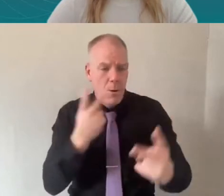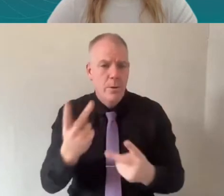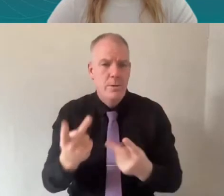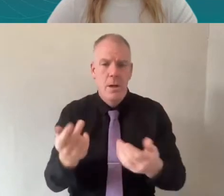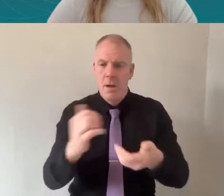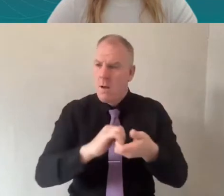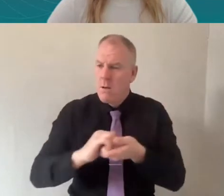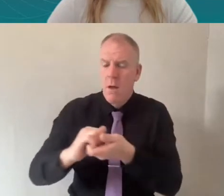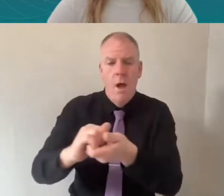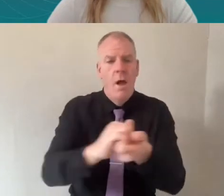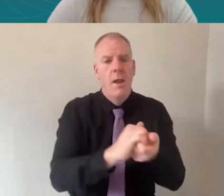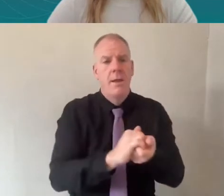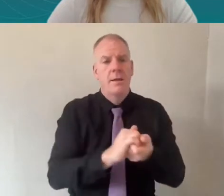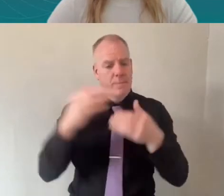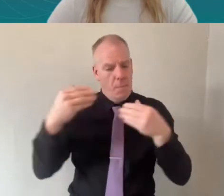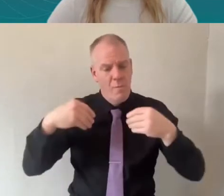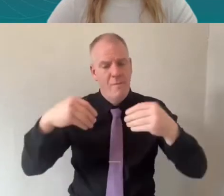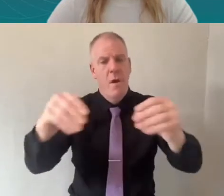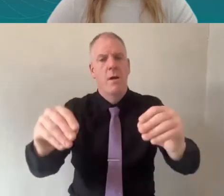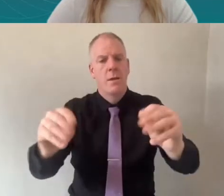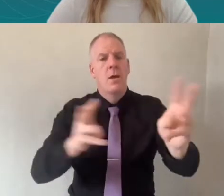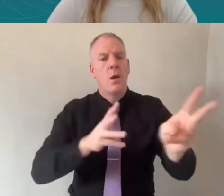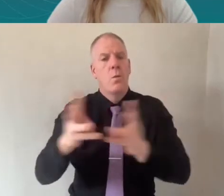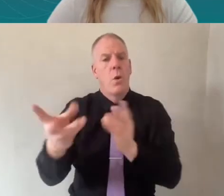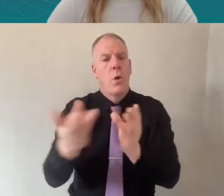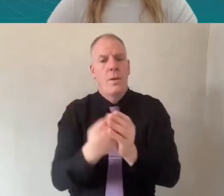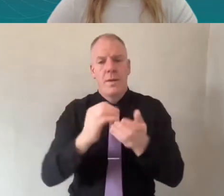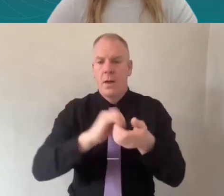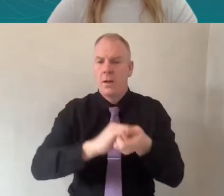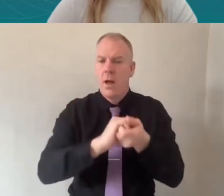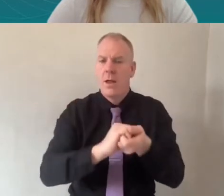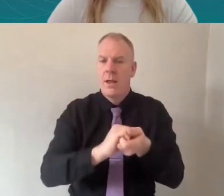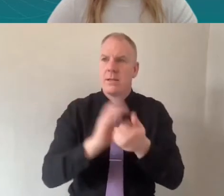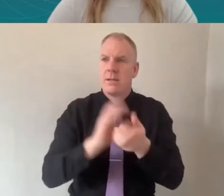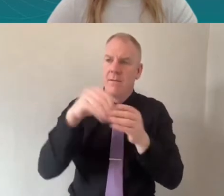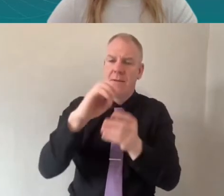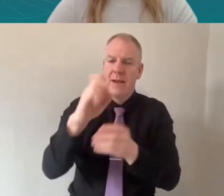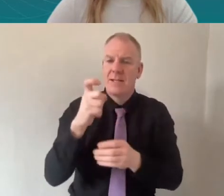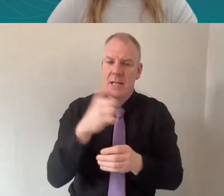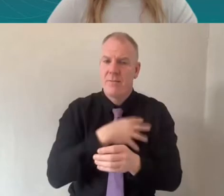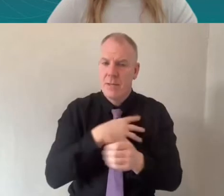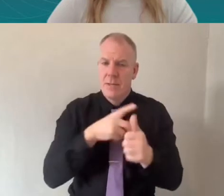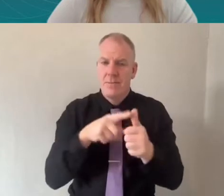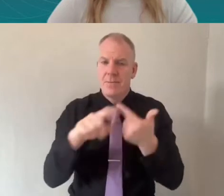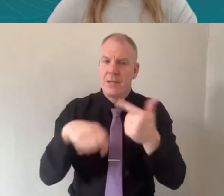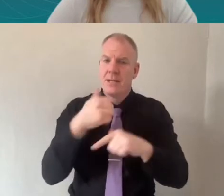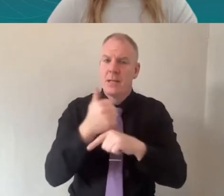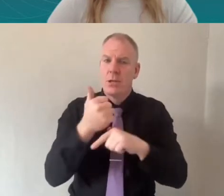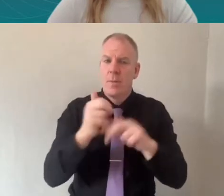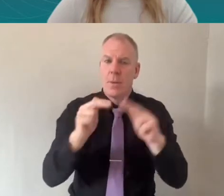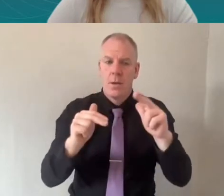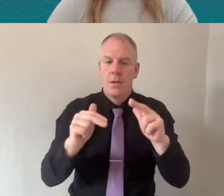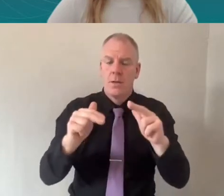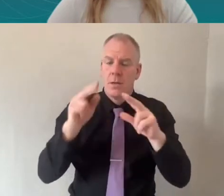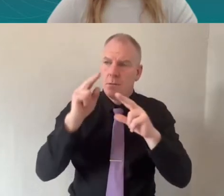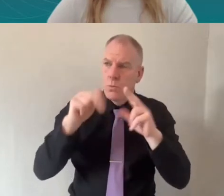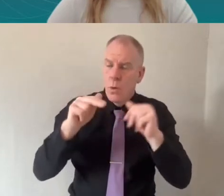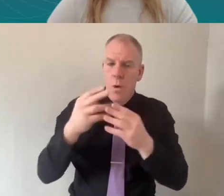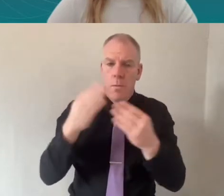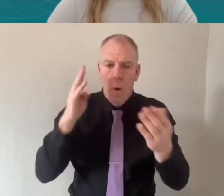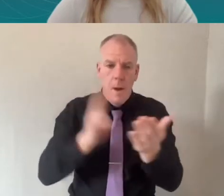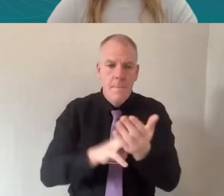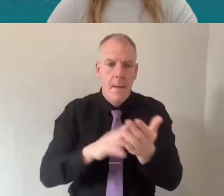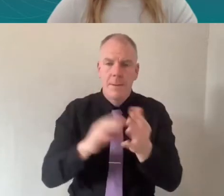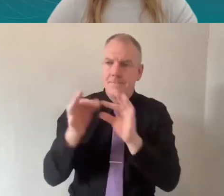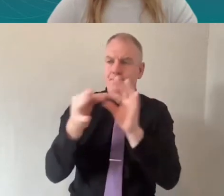for moving forward to work with my colleagues on the executive, established and new, with our board members, and with our